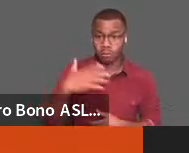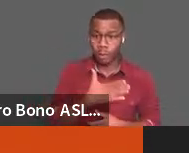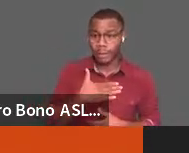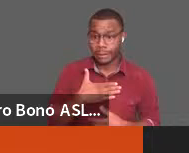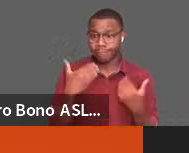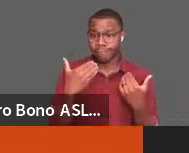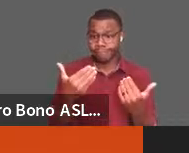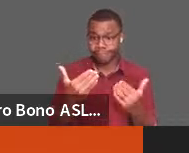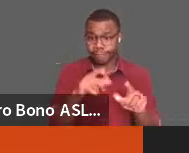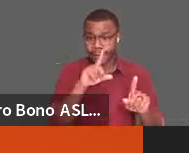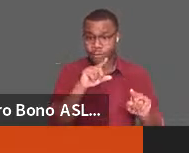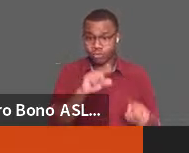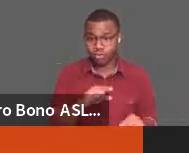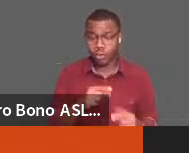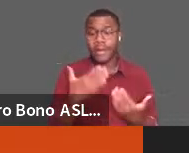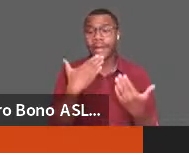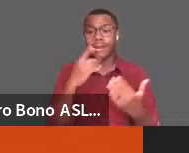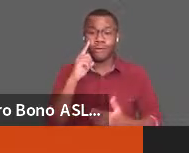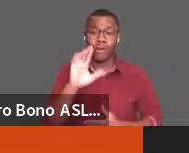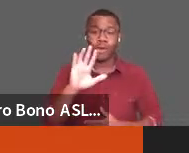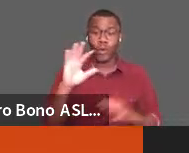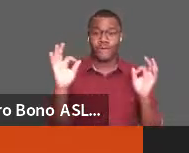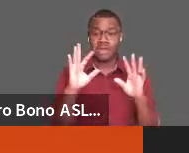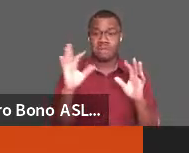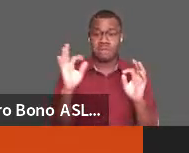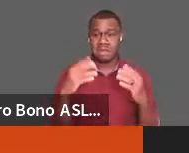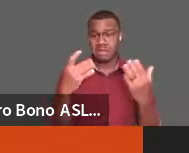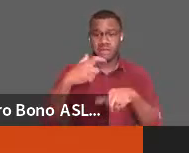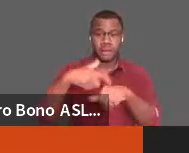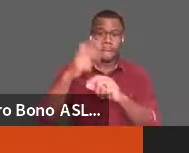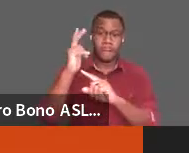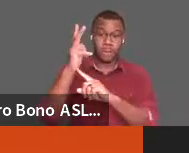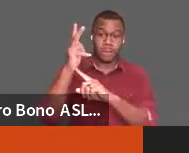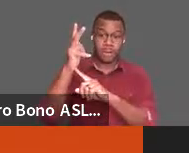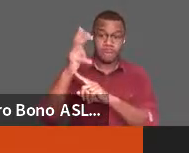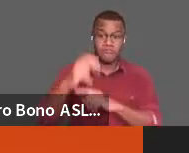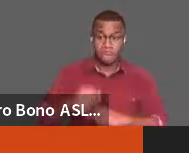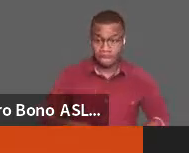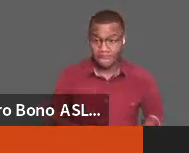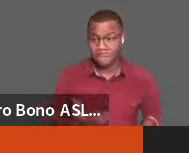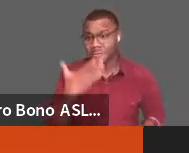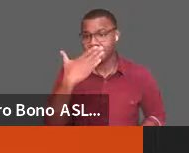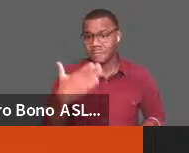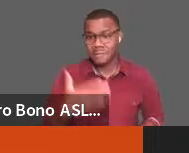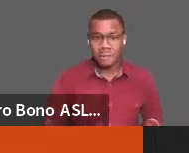it about 3 minutes for folks to answer. Thank you.